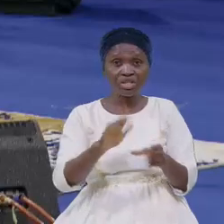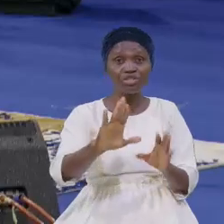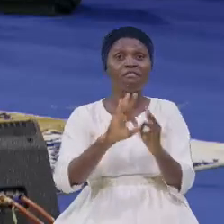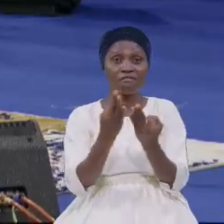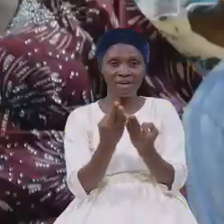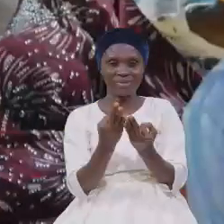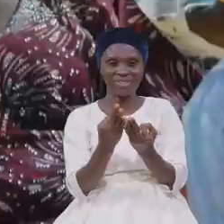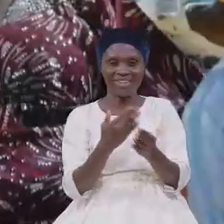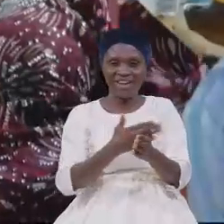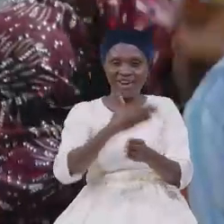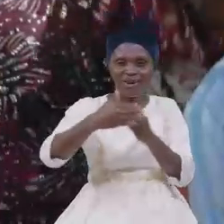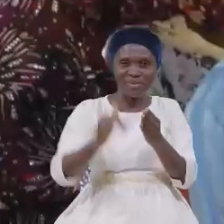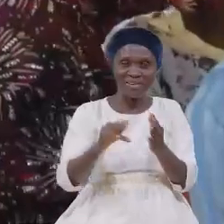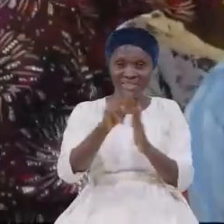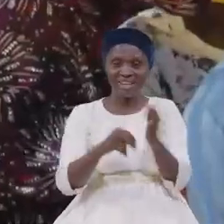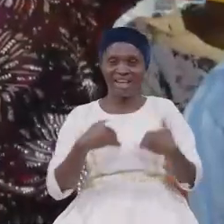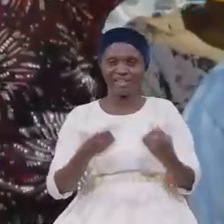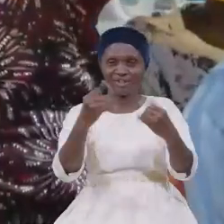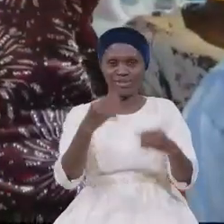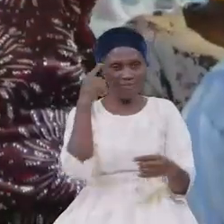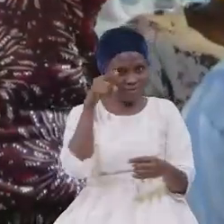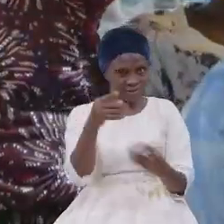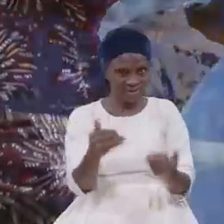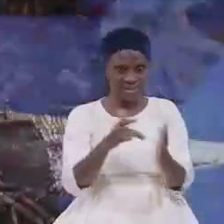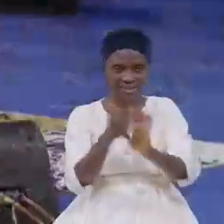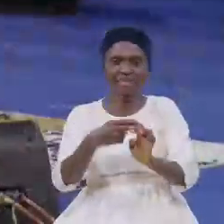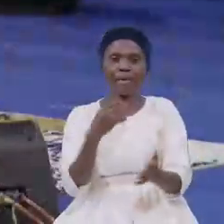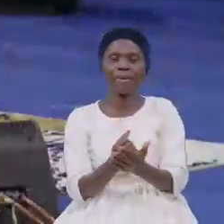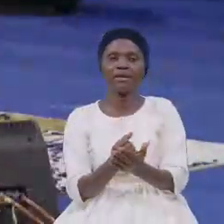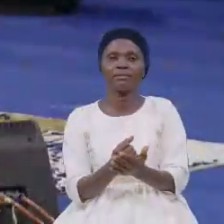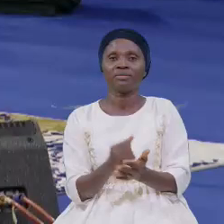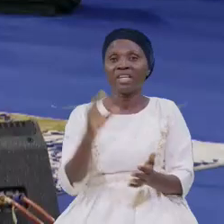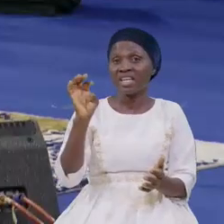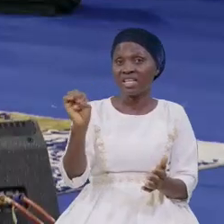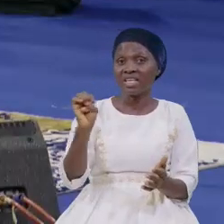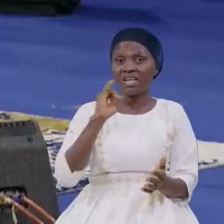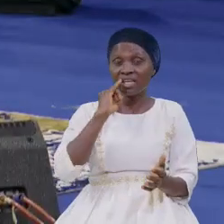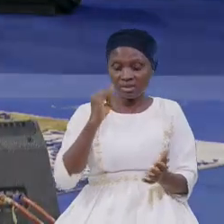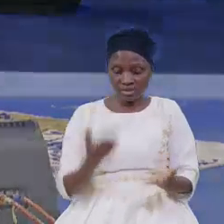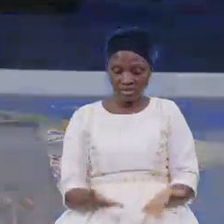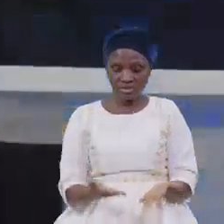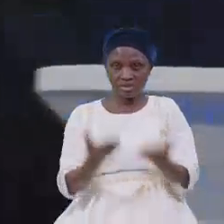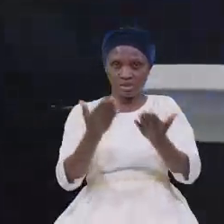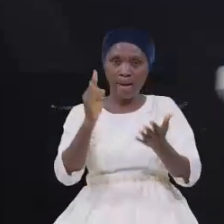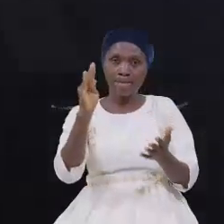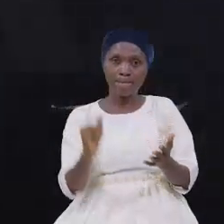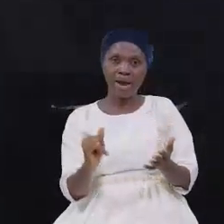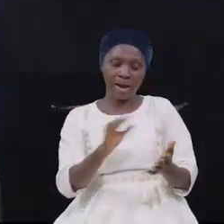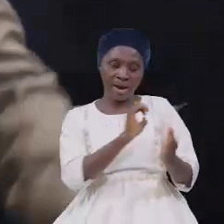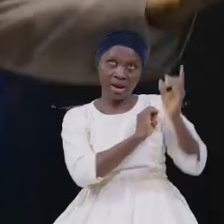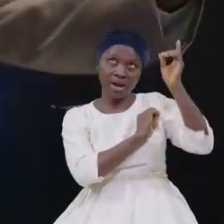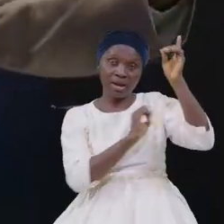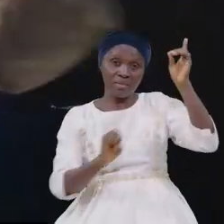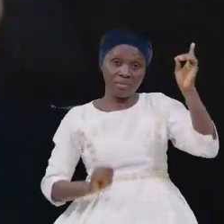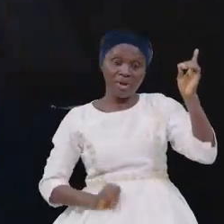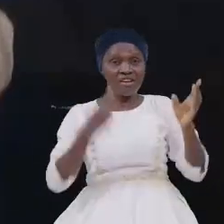has come for you. E is exaltation by Emmanuel for exploits. And